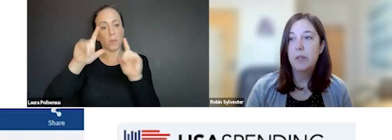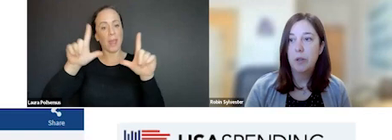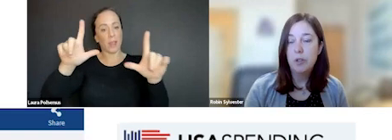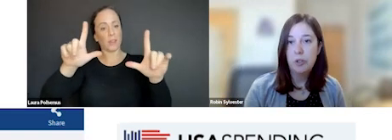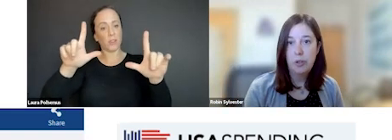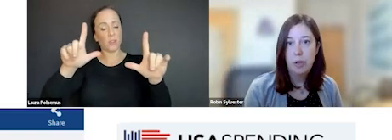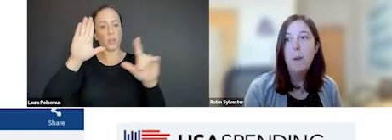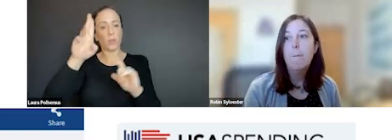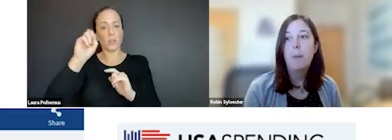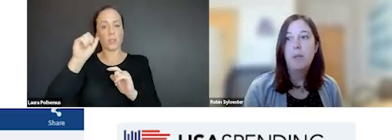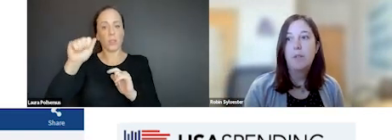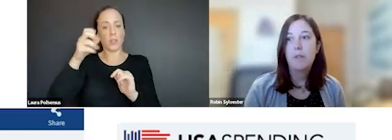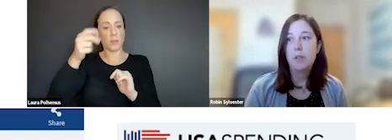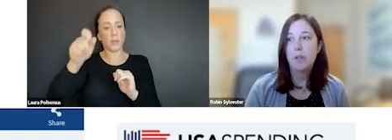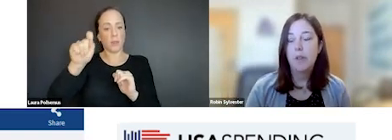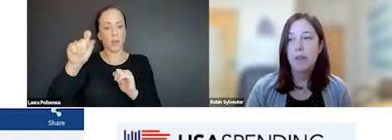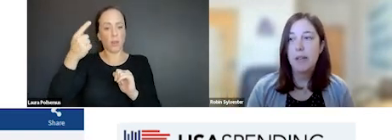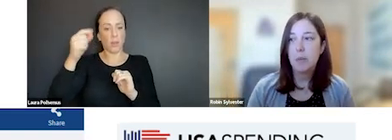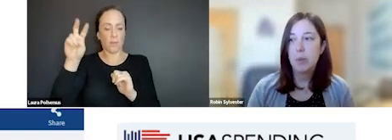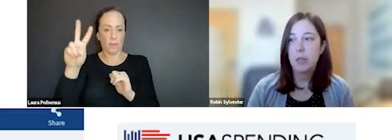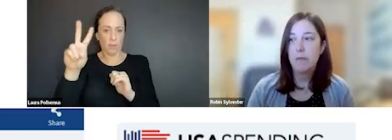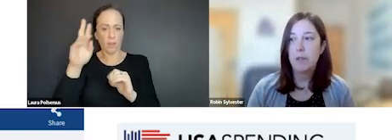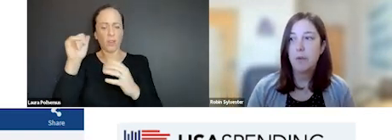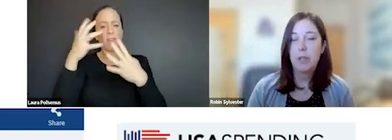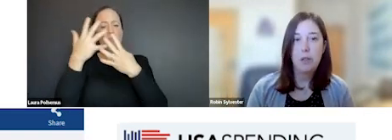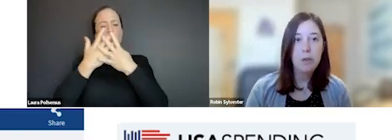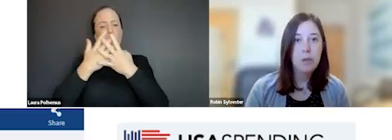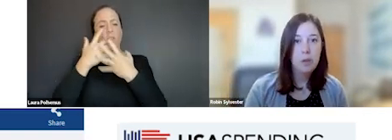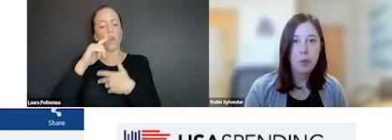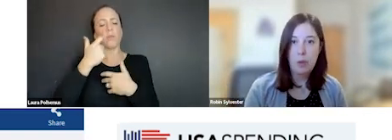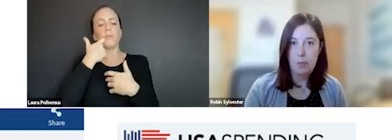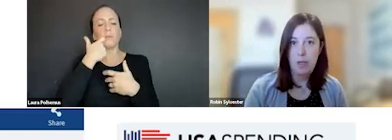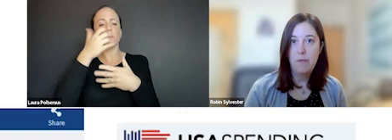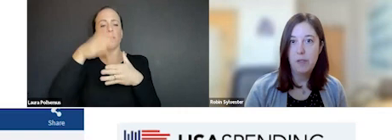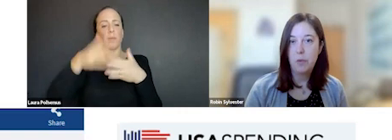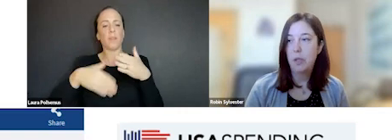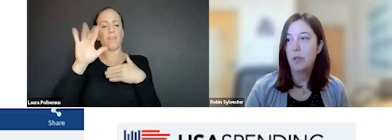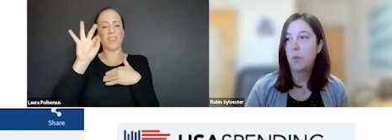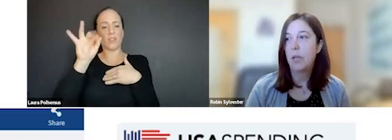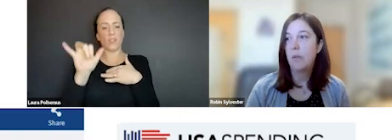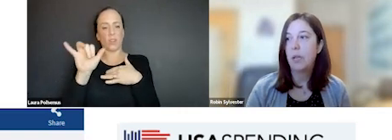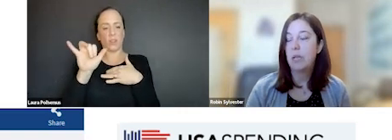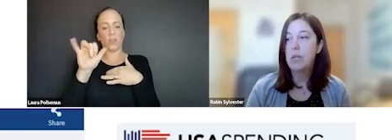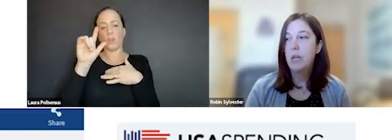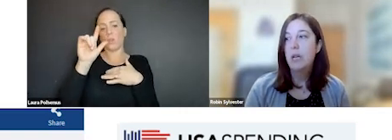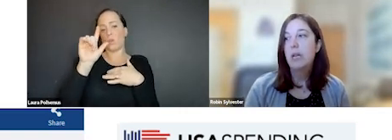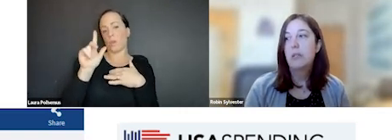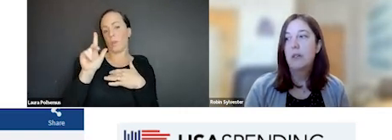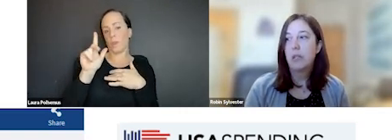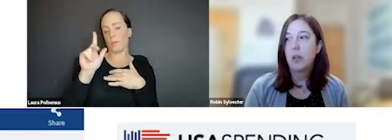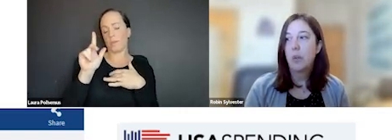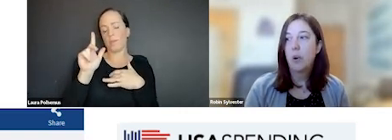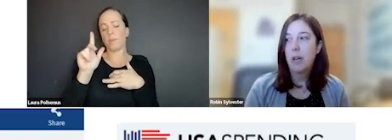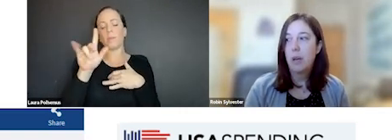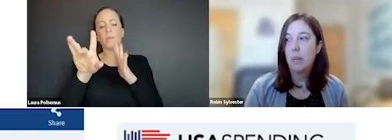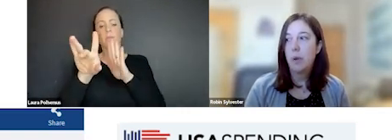of one search might be to filter for the last completed fiscal year. So that would be fiscal year 23.